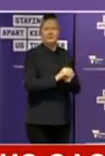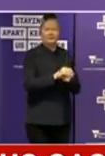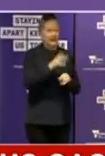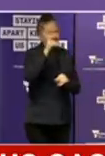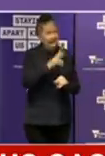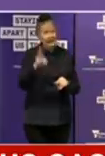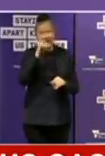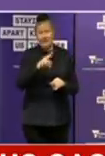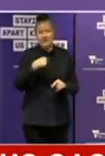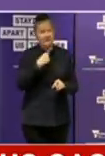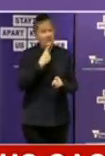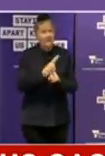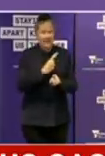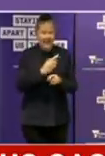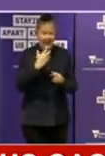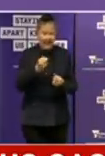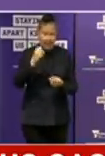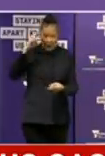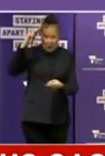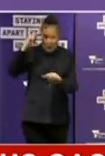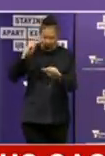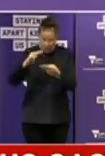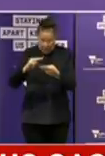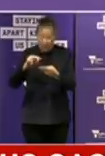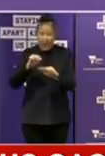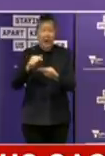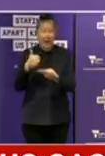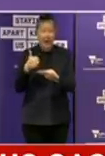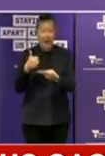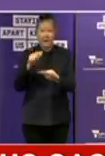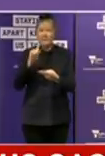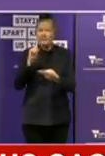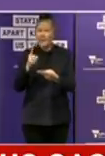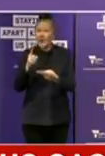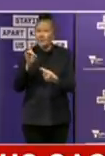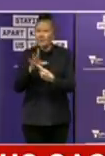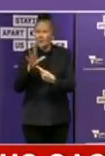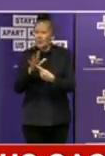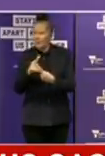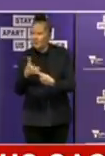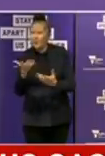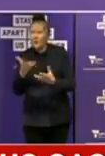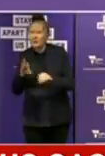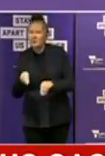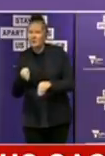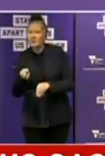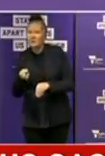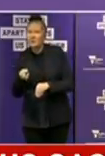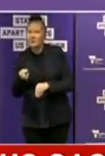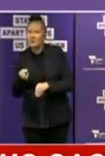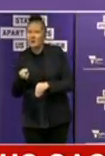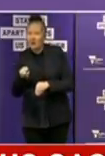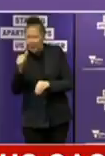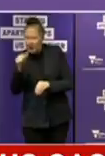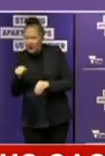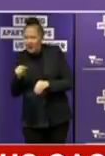low, become less important than the narrative and the story that sits behind them. If we can link these cases, then we know that we have control